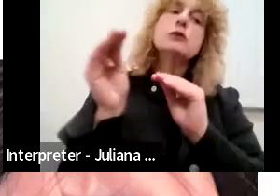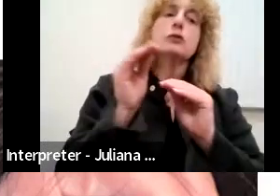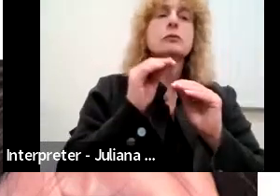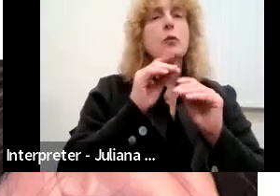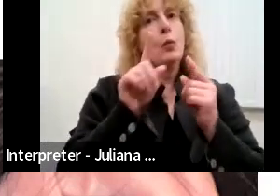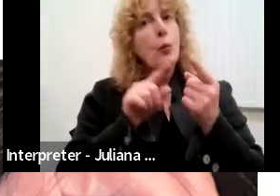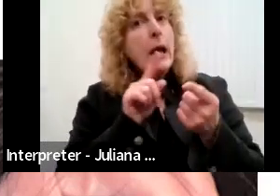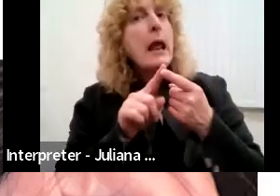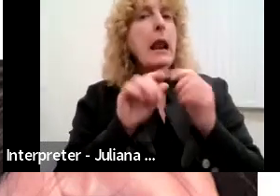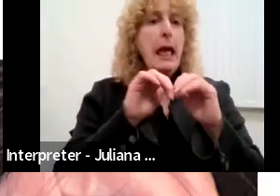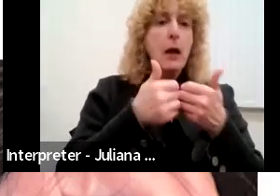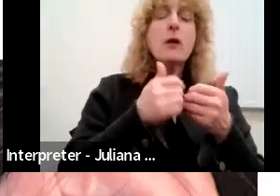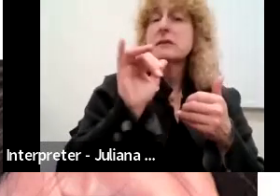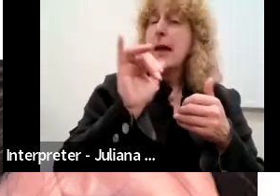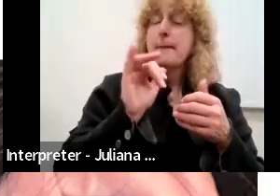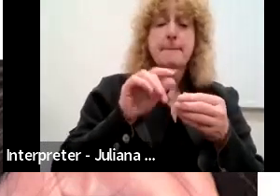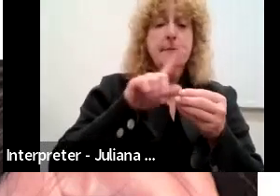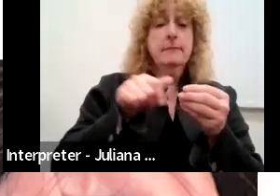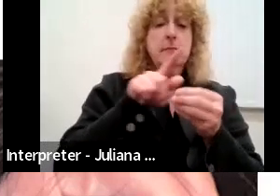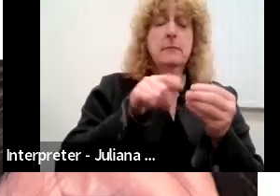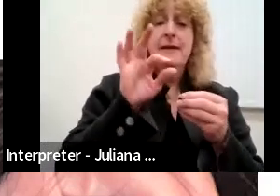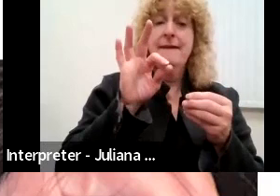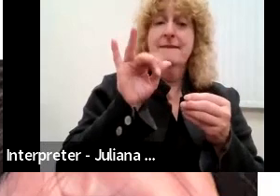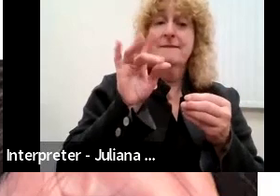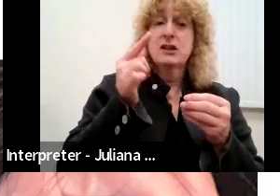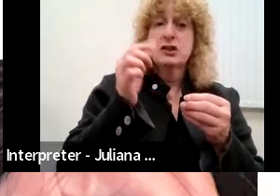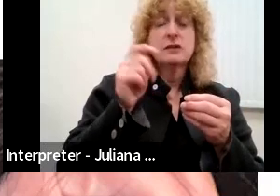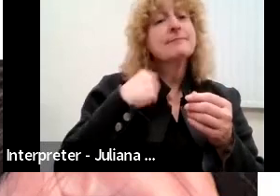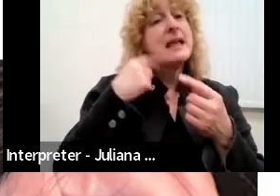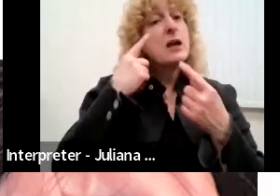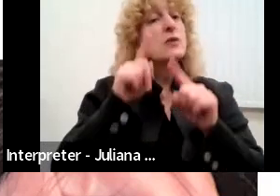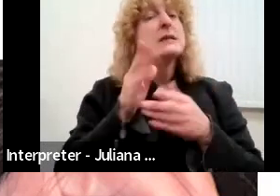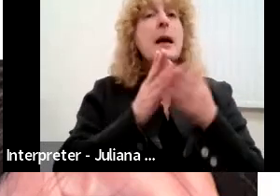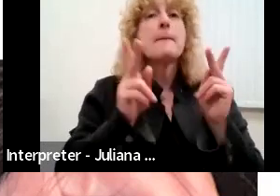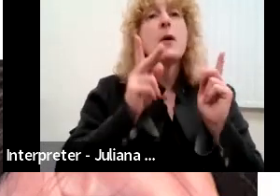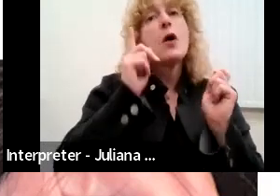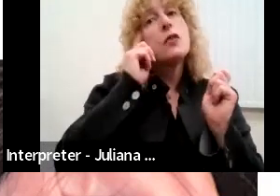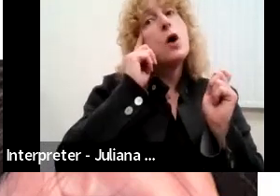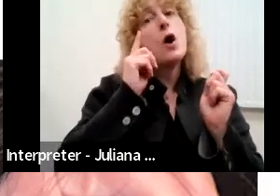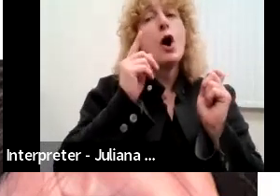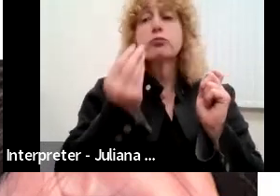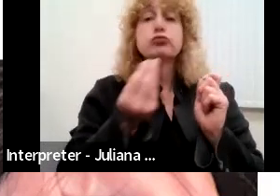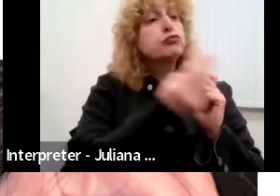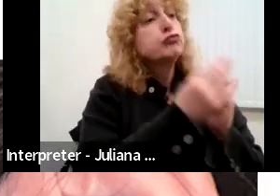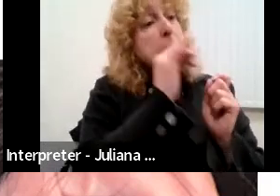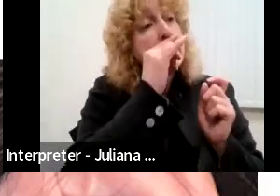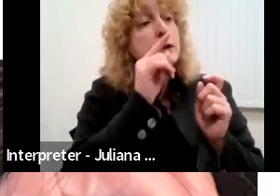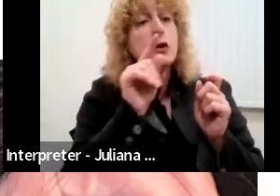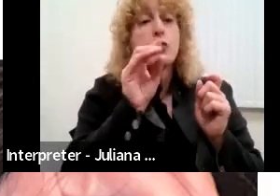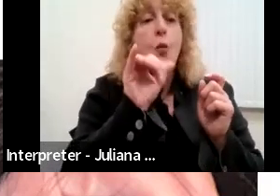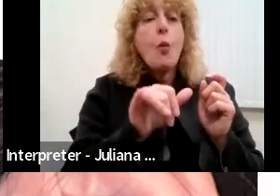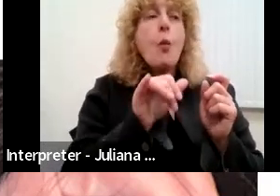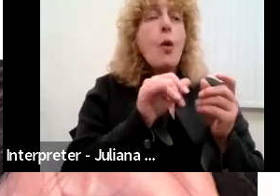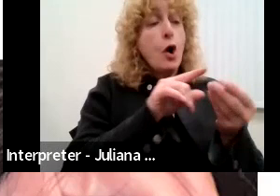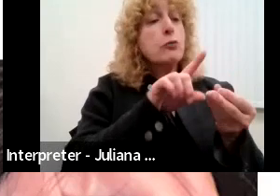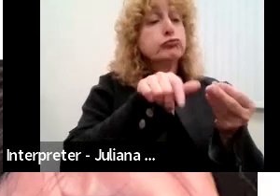the fidgets. Like some people just kind of think like handing a kid a fidget toy is just kind of